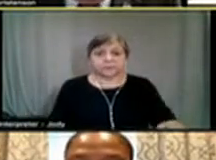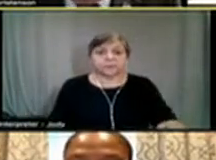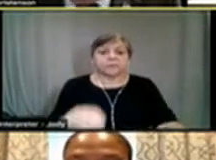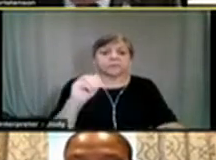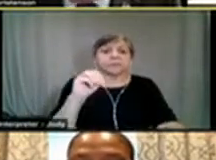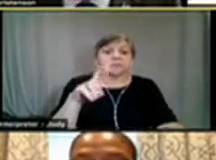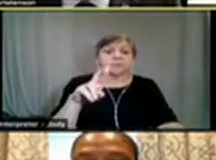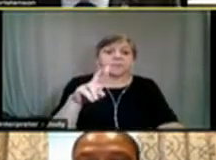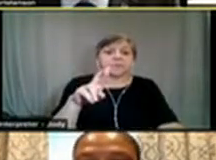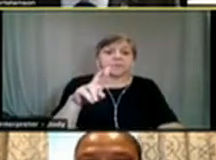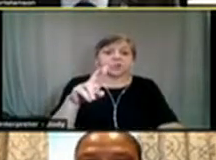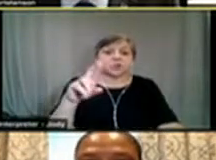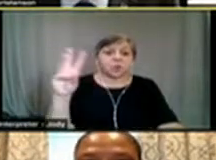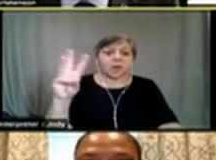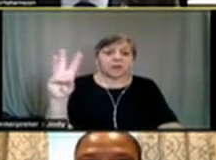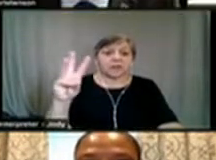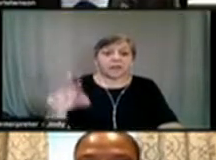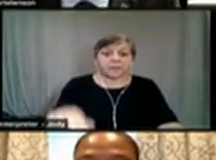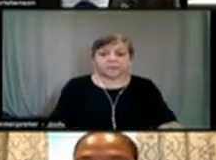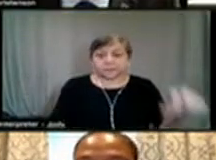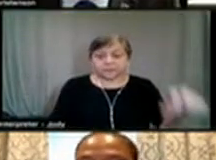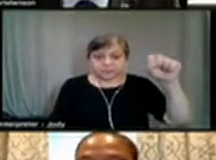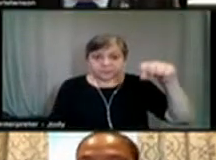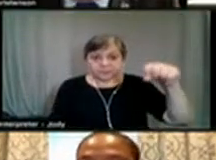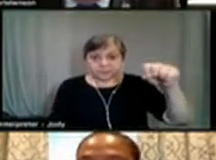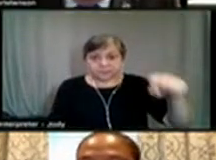Mr. Weldy. Yes.